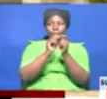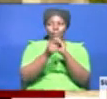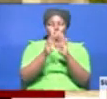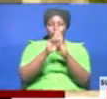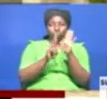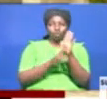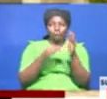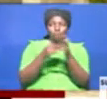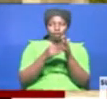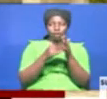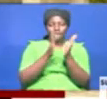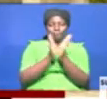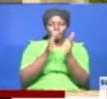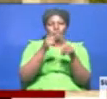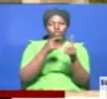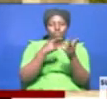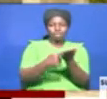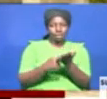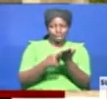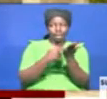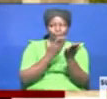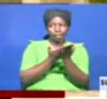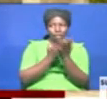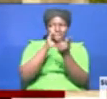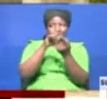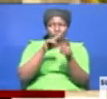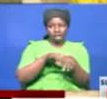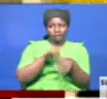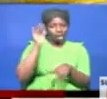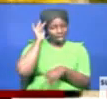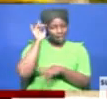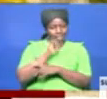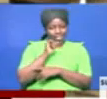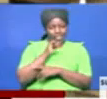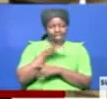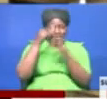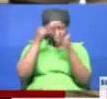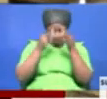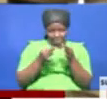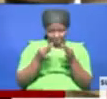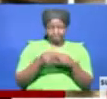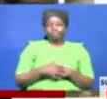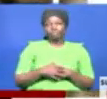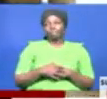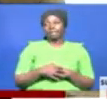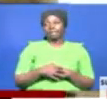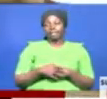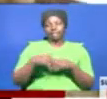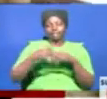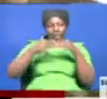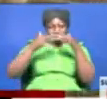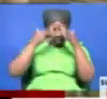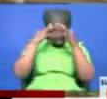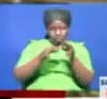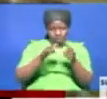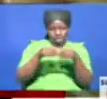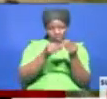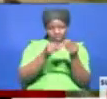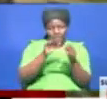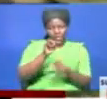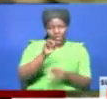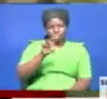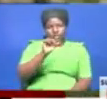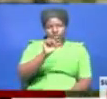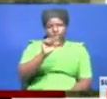public from discussing the petition until it is heard and determined. In a judgment delivered by Justice Mugure Thande, the